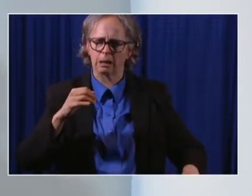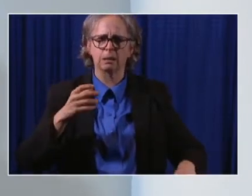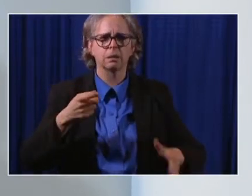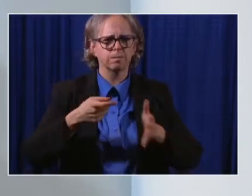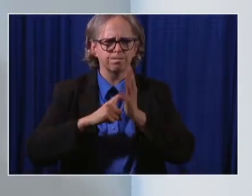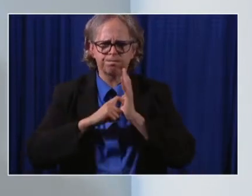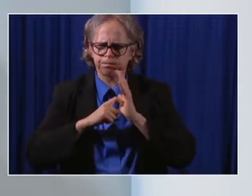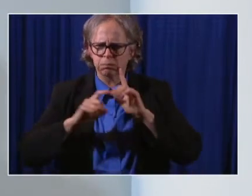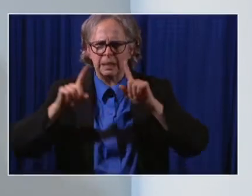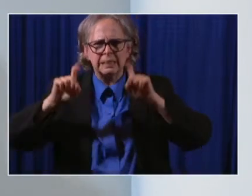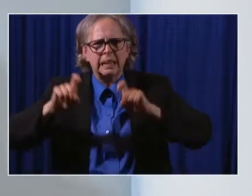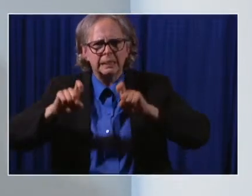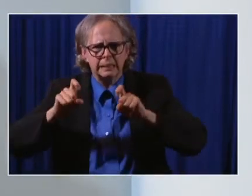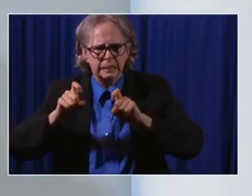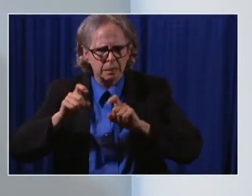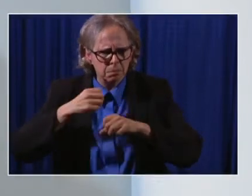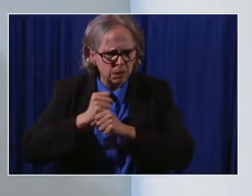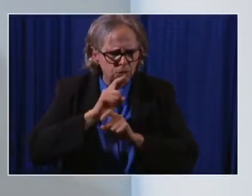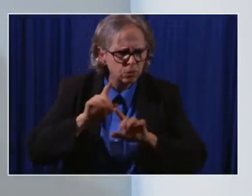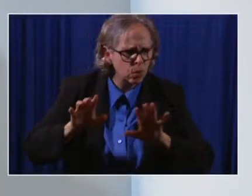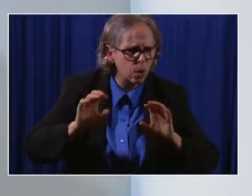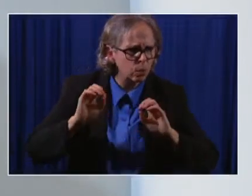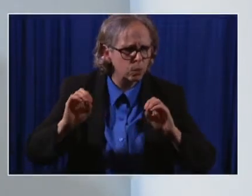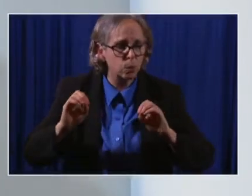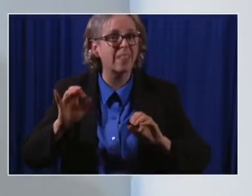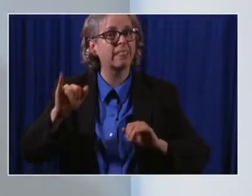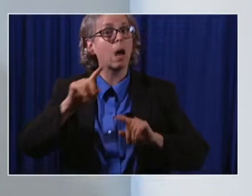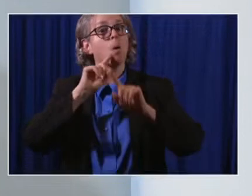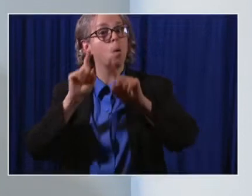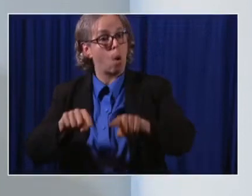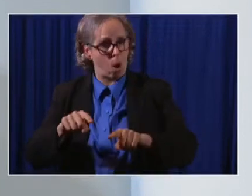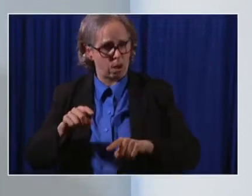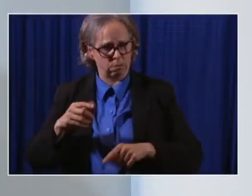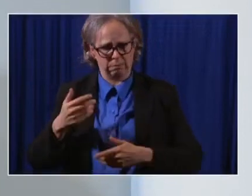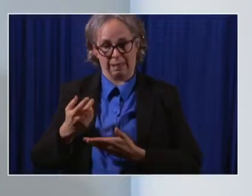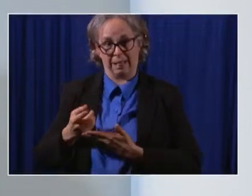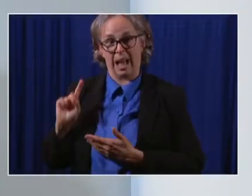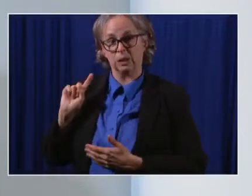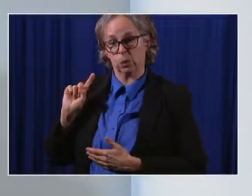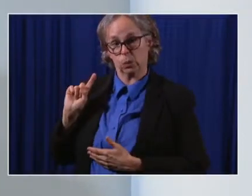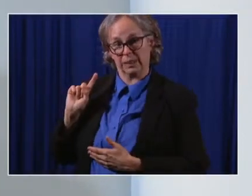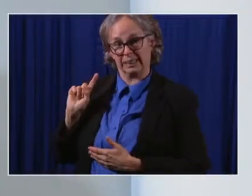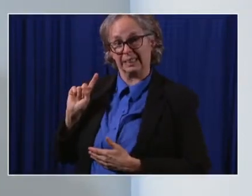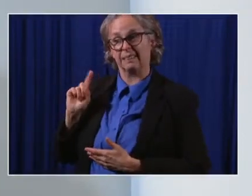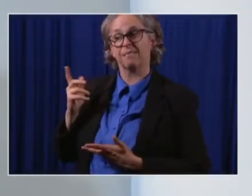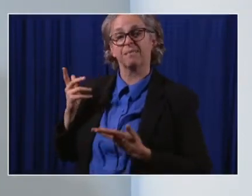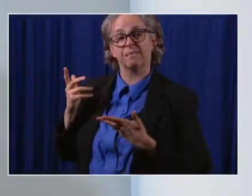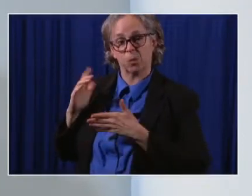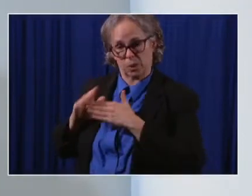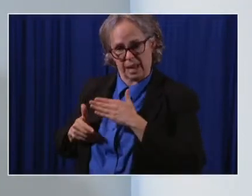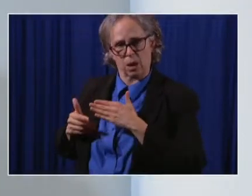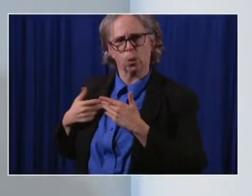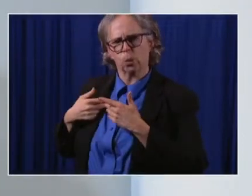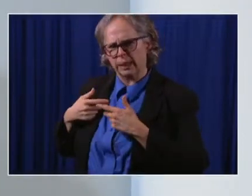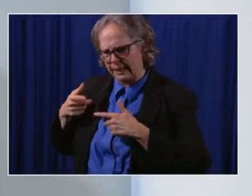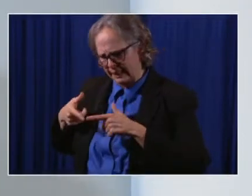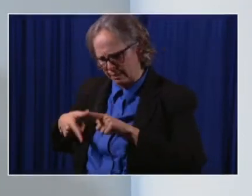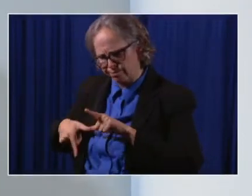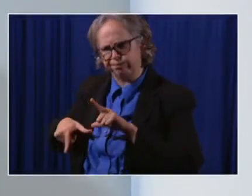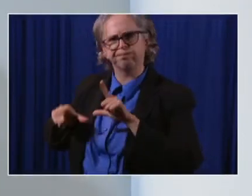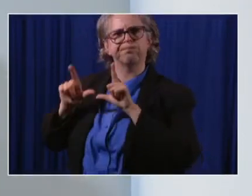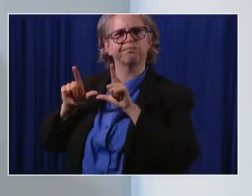that order was renewed last weekend by Health Director Lance